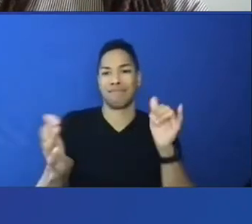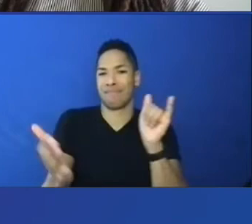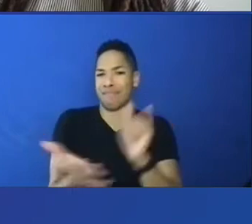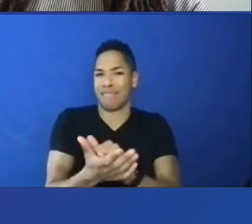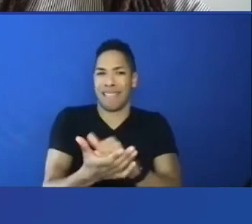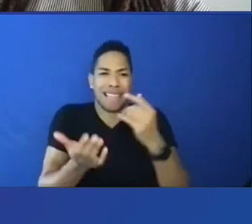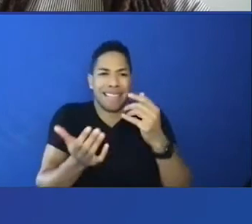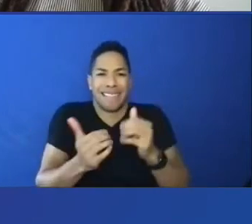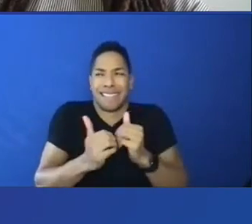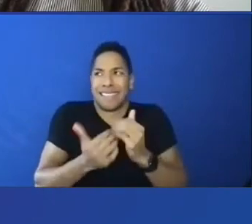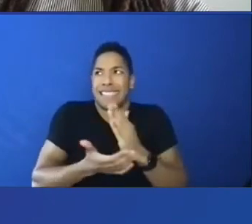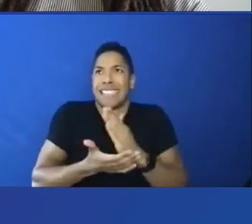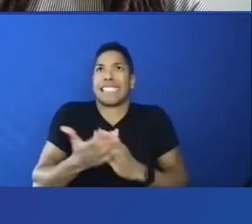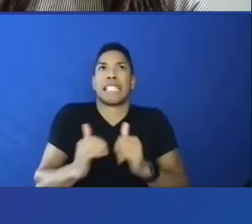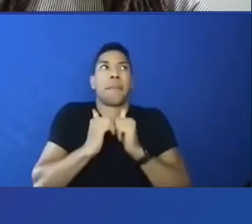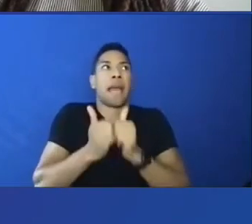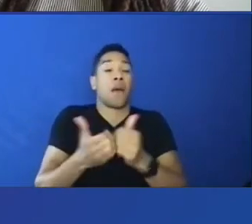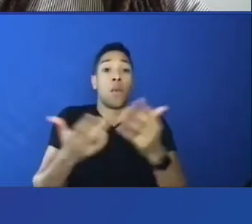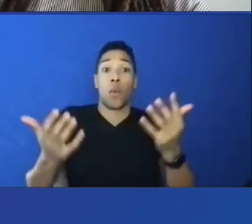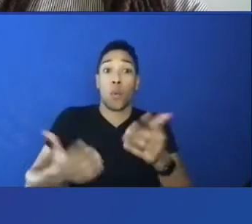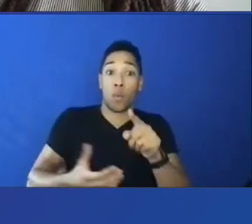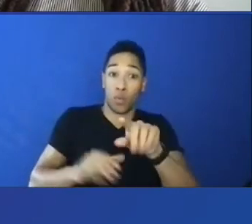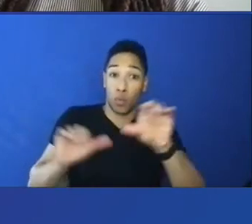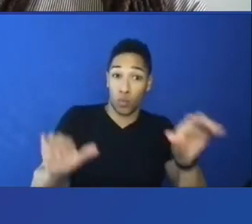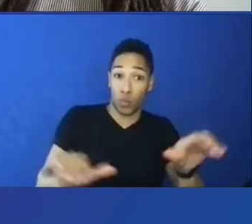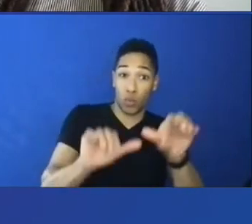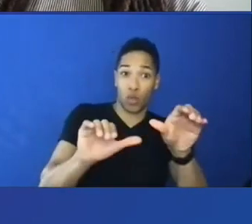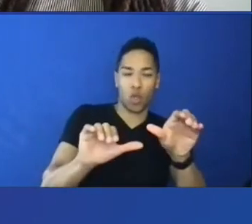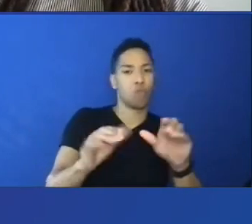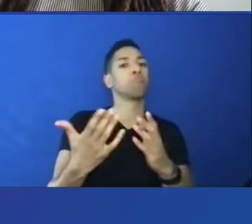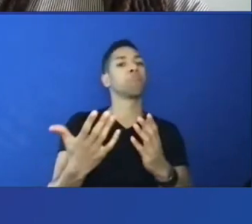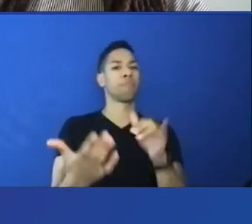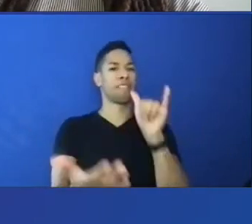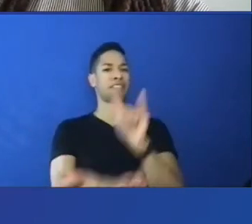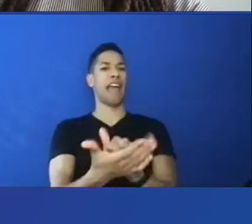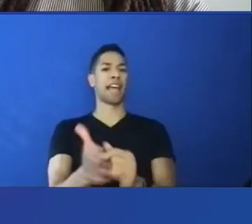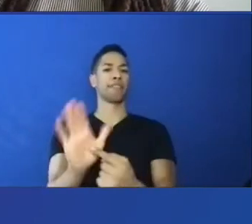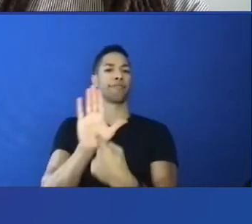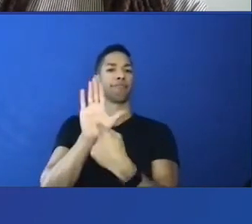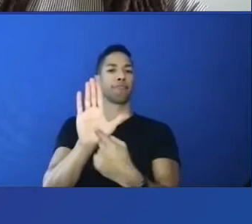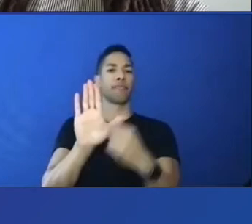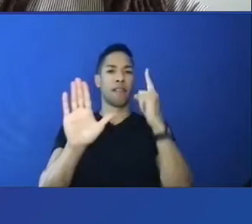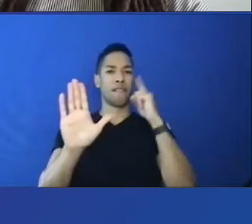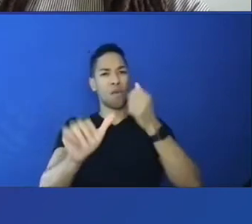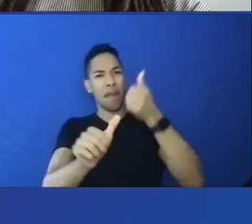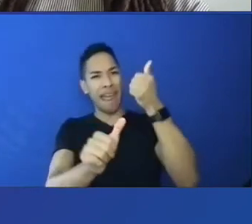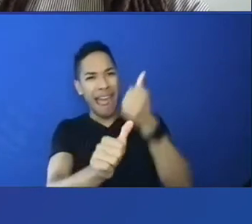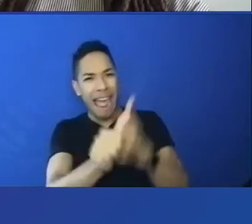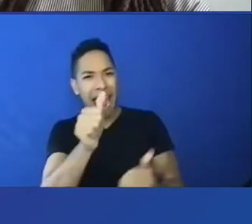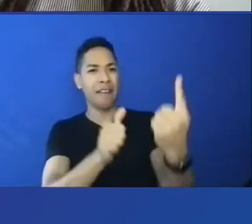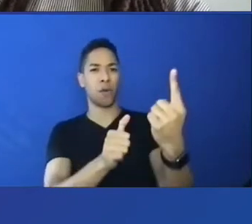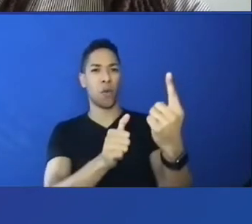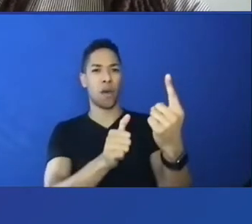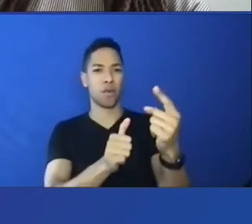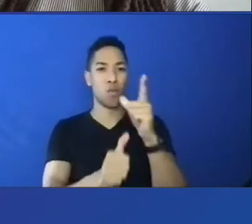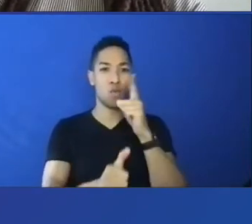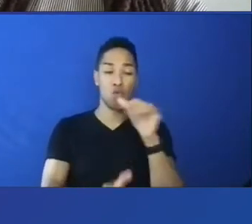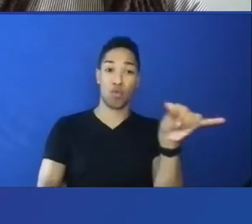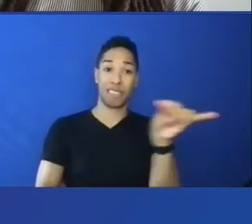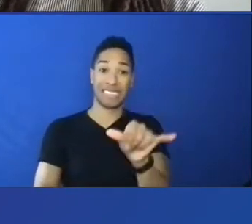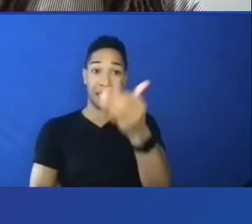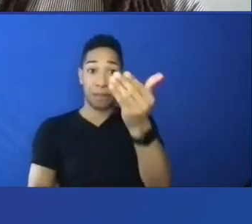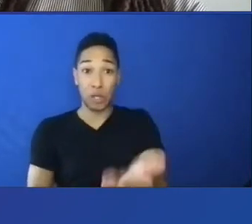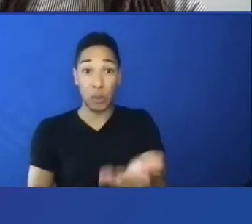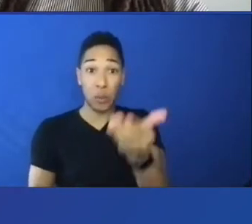that somehow what you do is a reflection on everyone else,